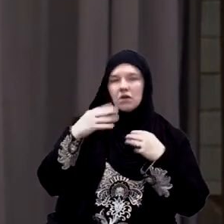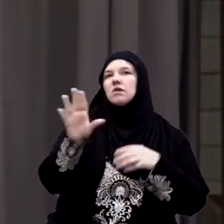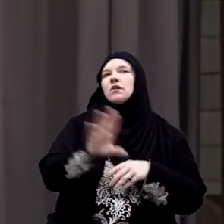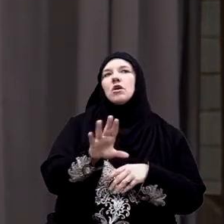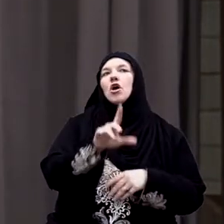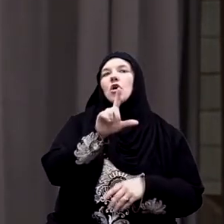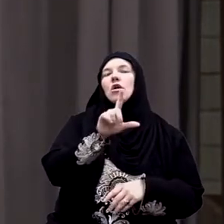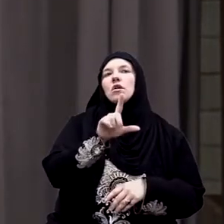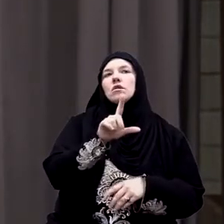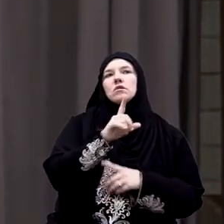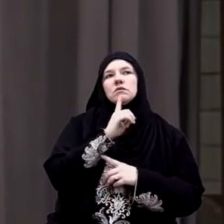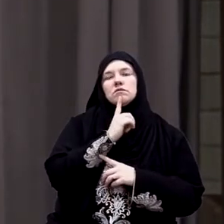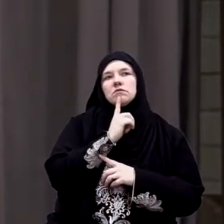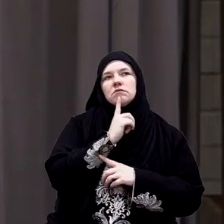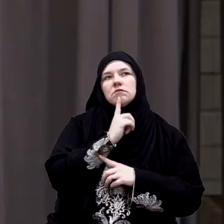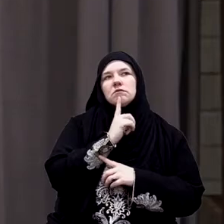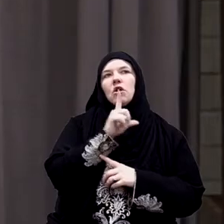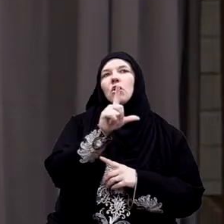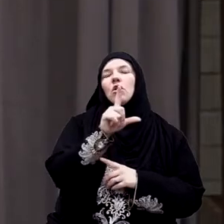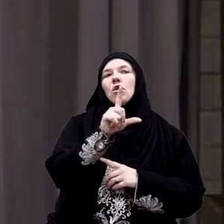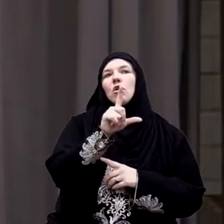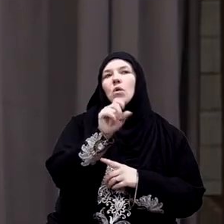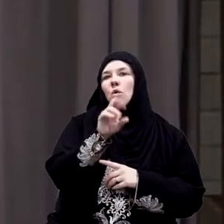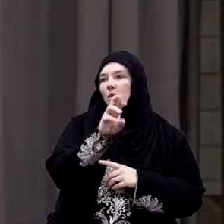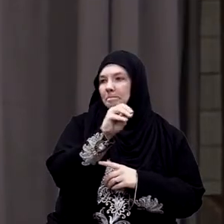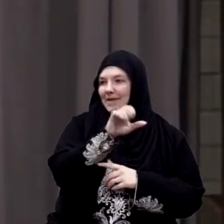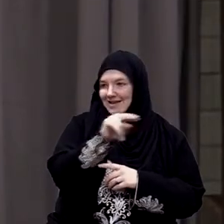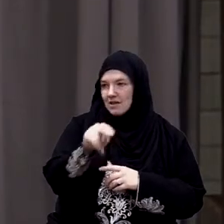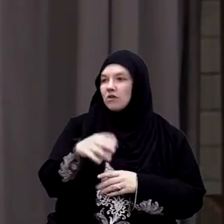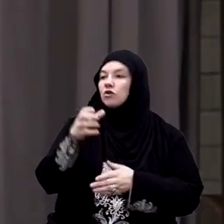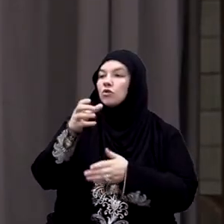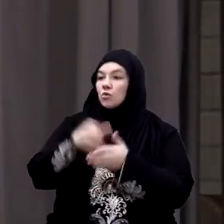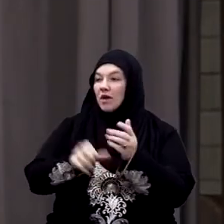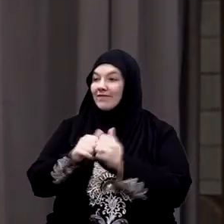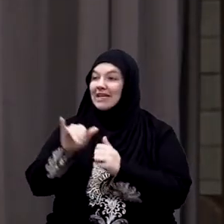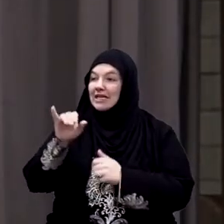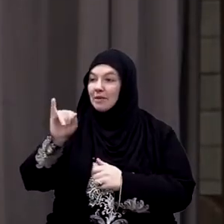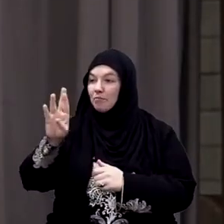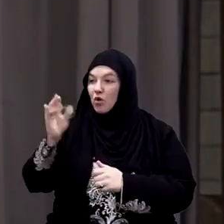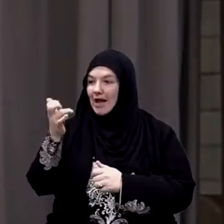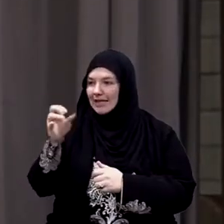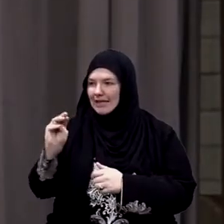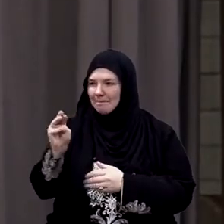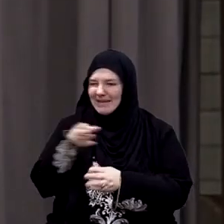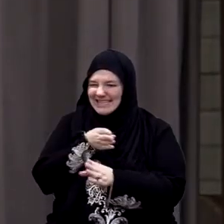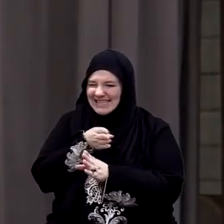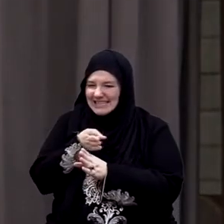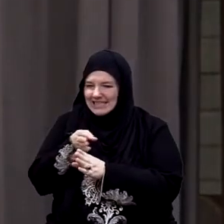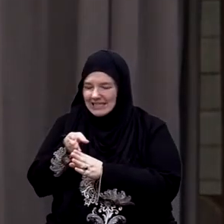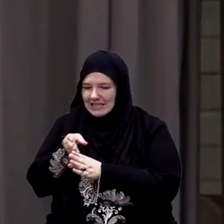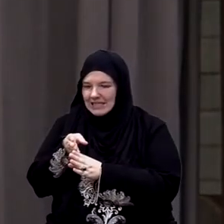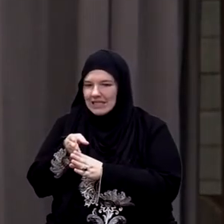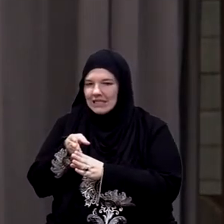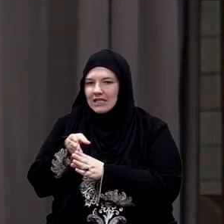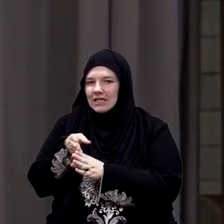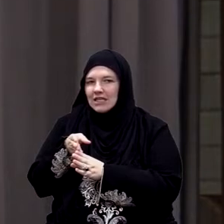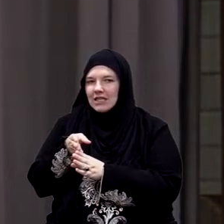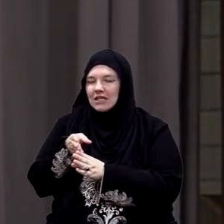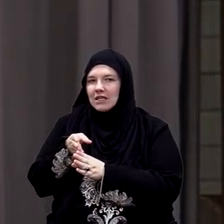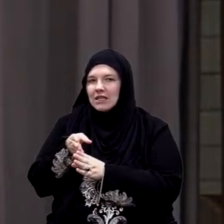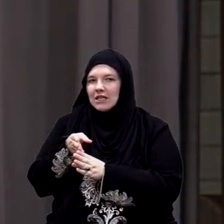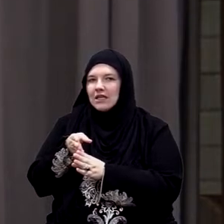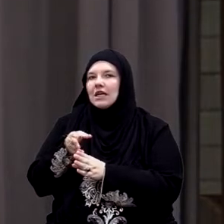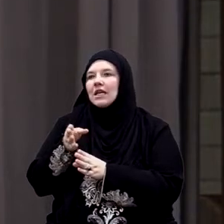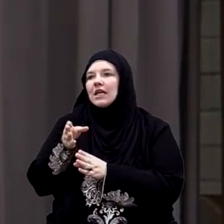Surah Luqman is the story of Luqman, of course, but the story of Ibrahim, you find it close to the end of Surah Al-An'am, and